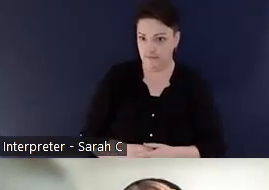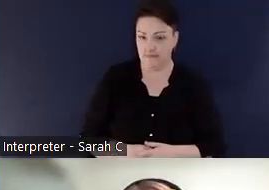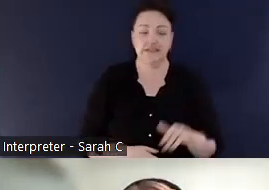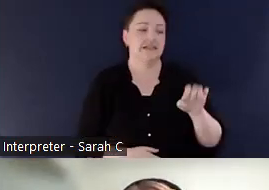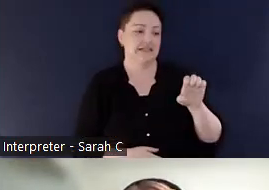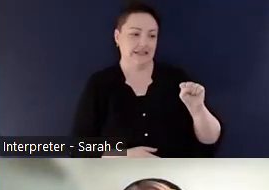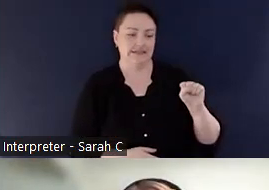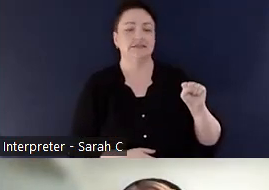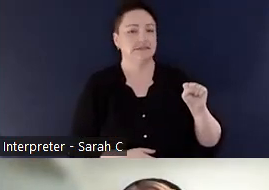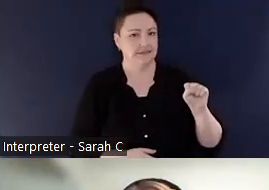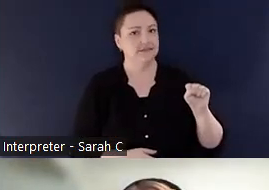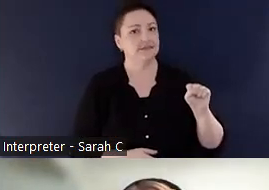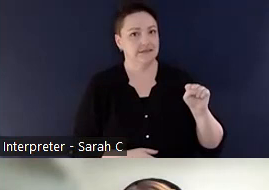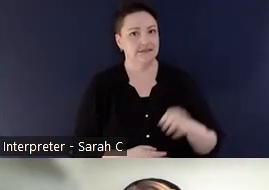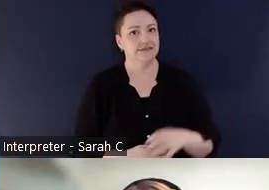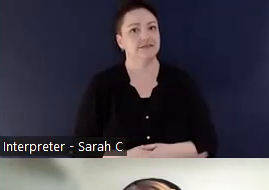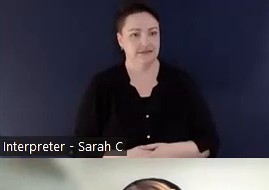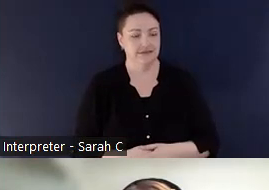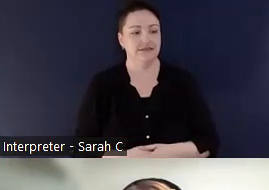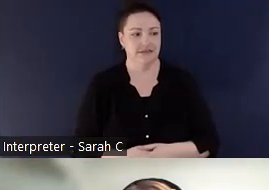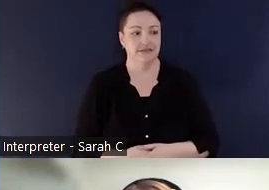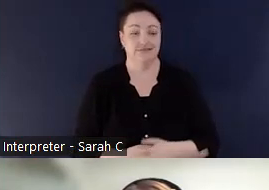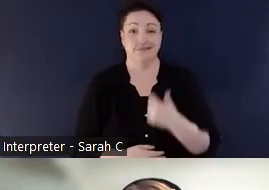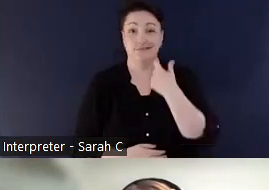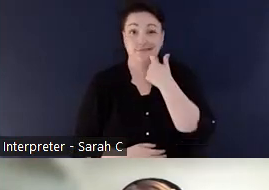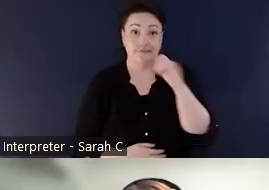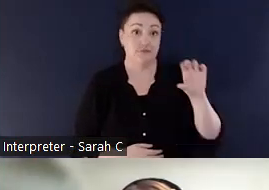Yes. So these are currently the draft guidelines.